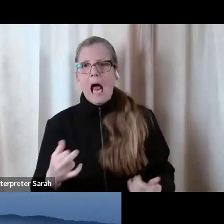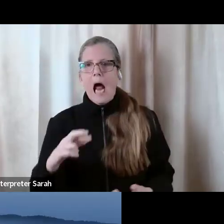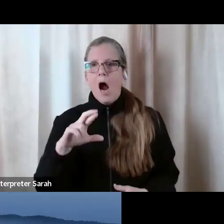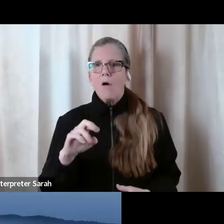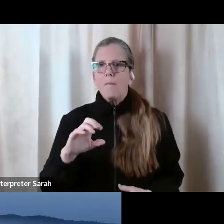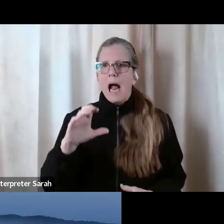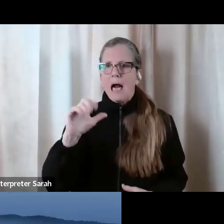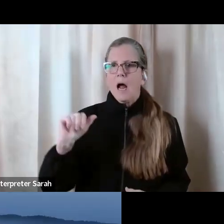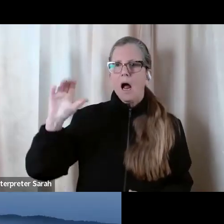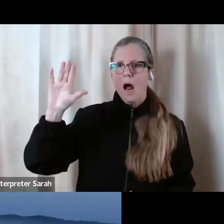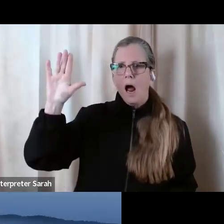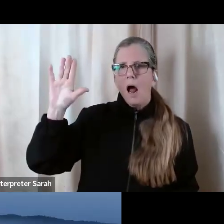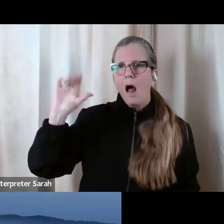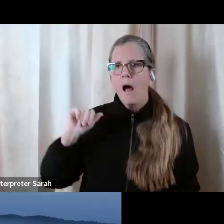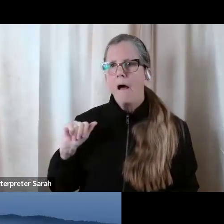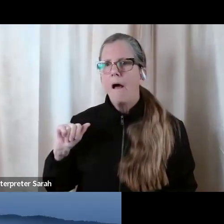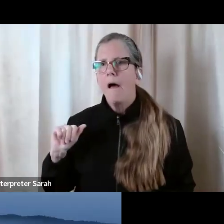up.